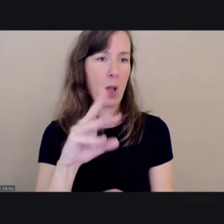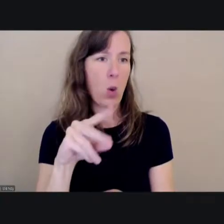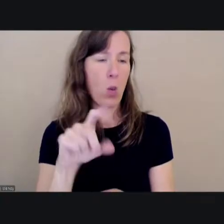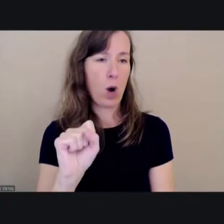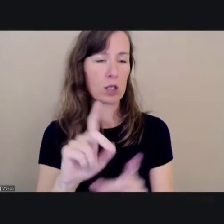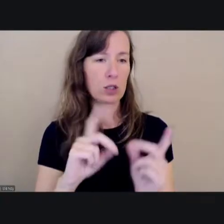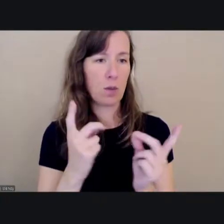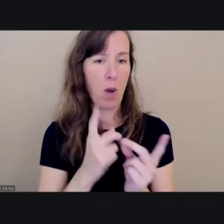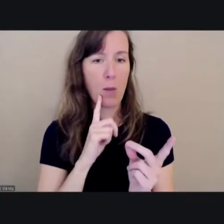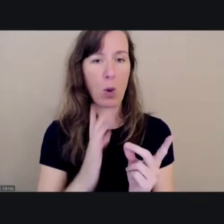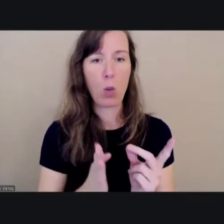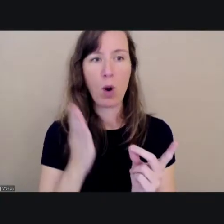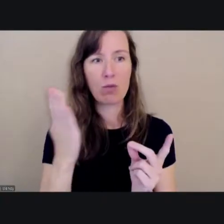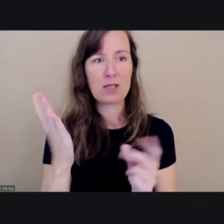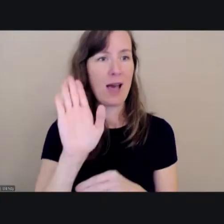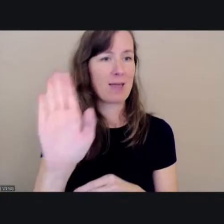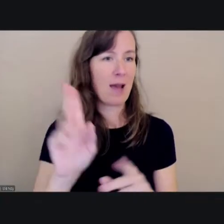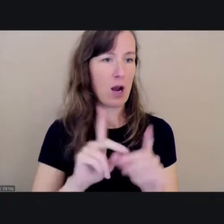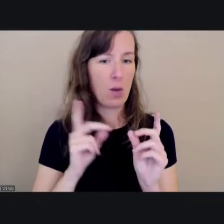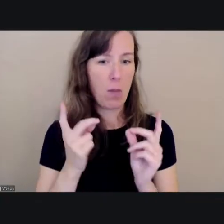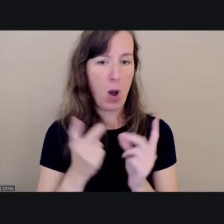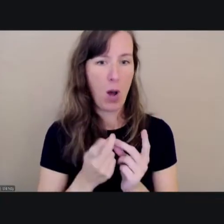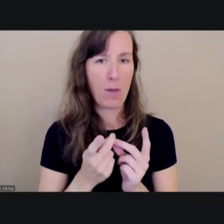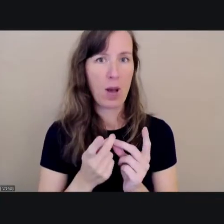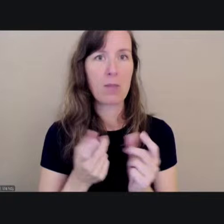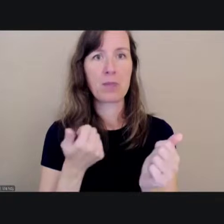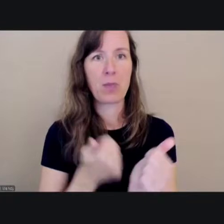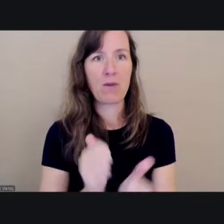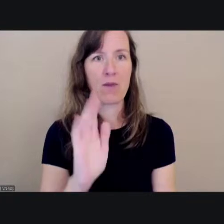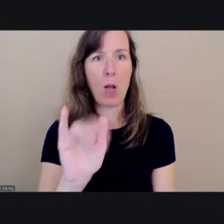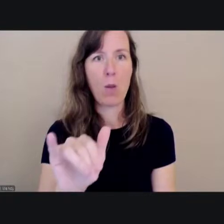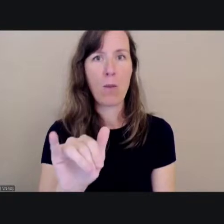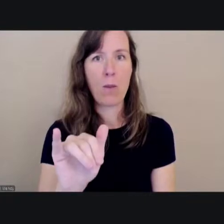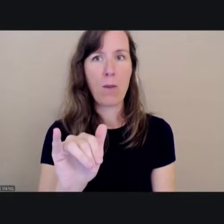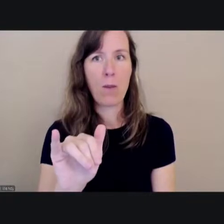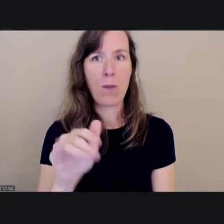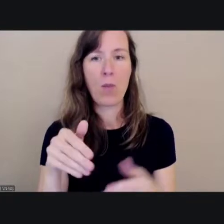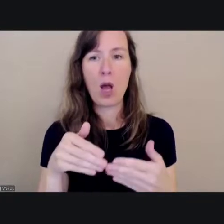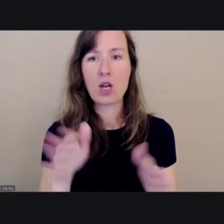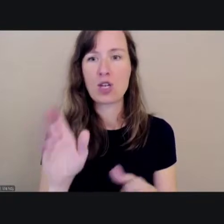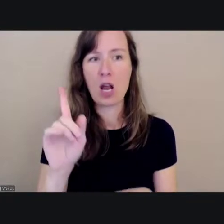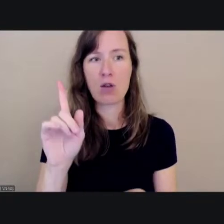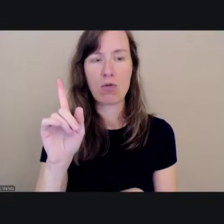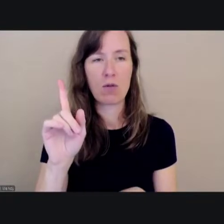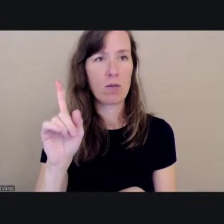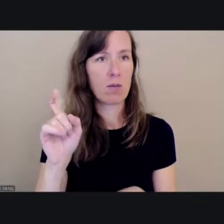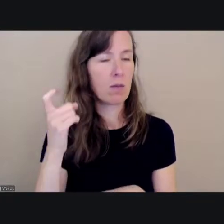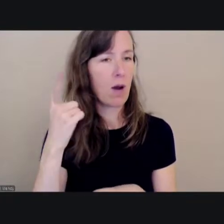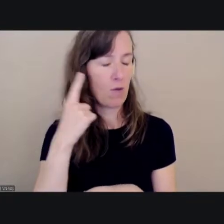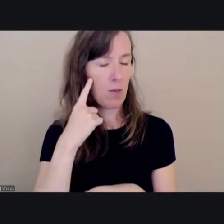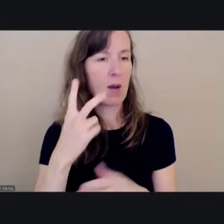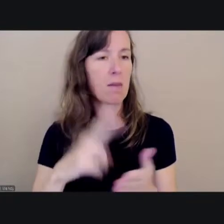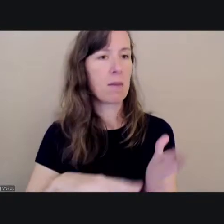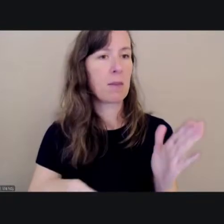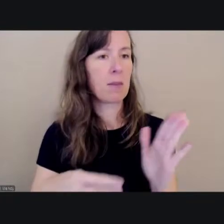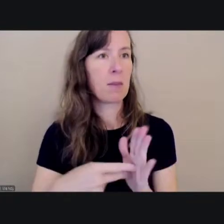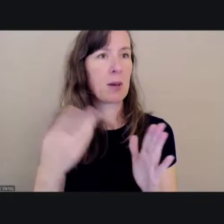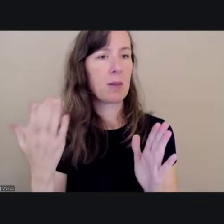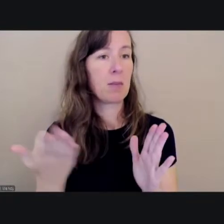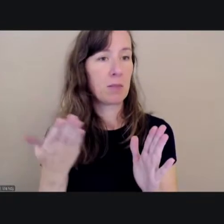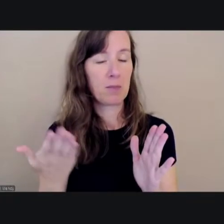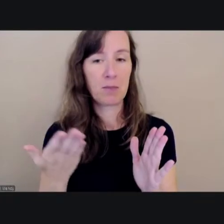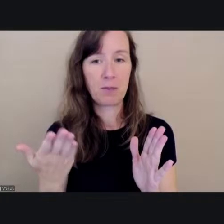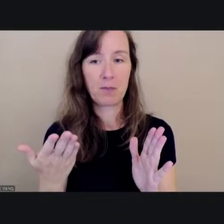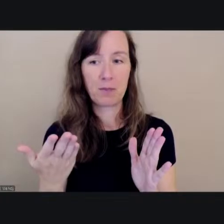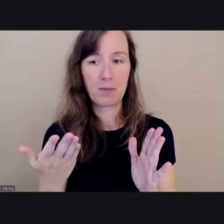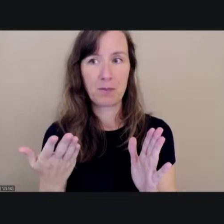present their department, followed by the general government. That means the